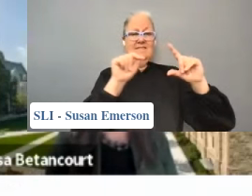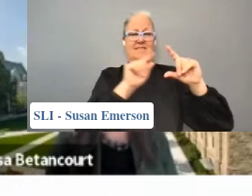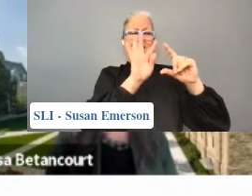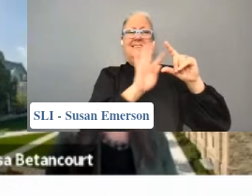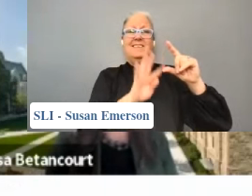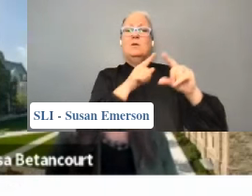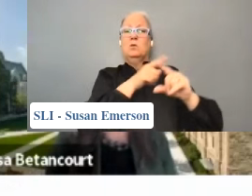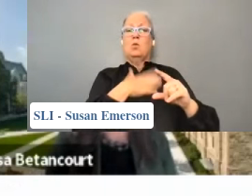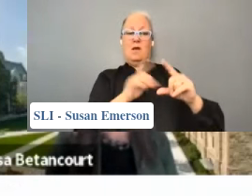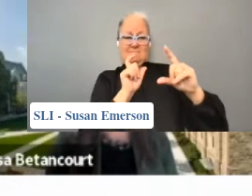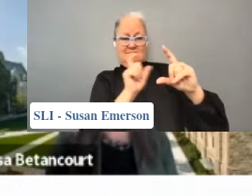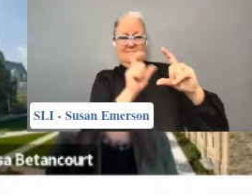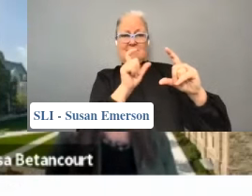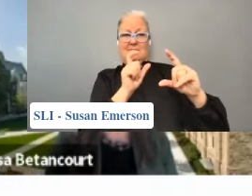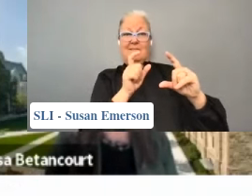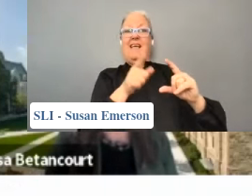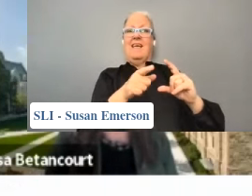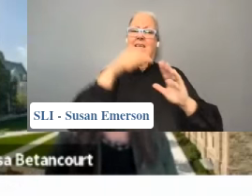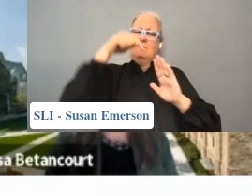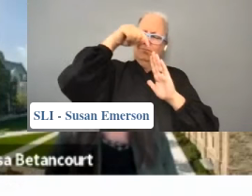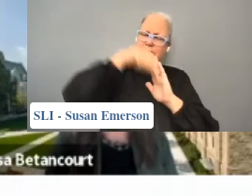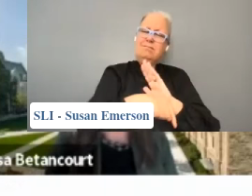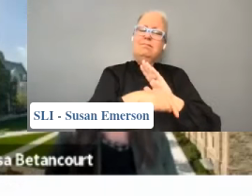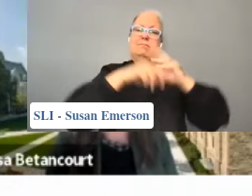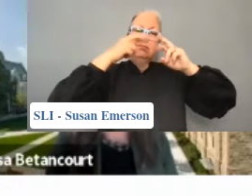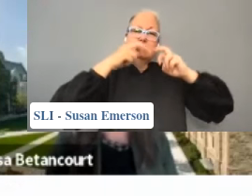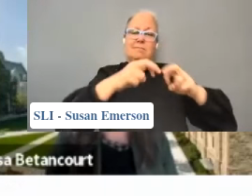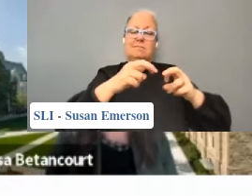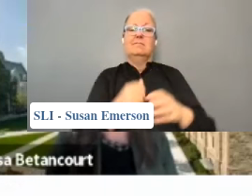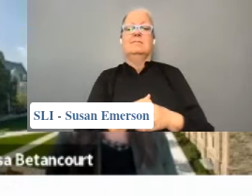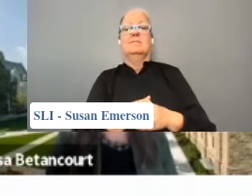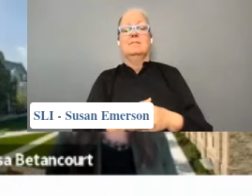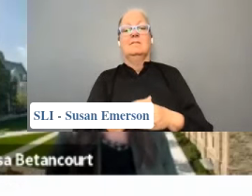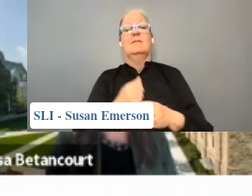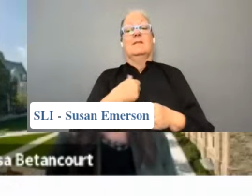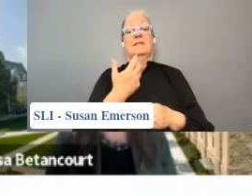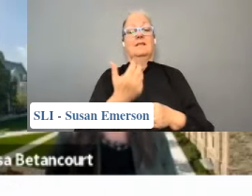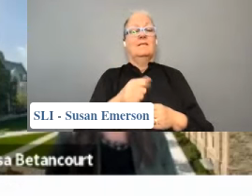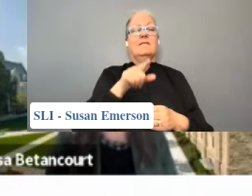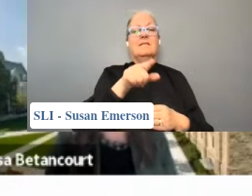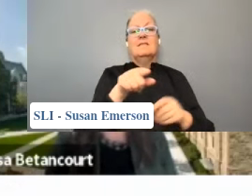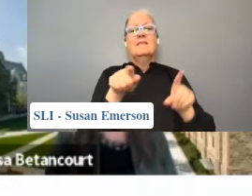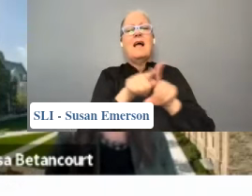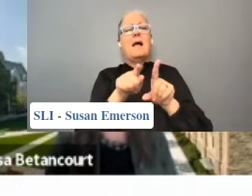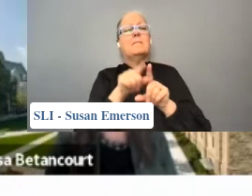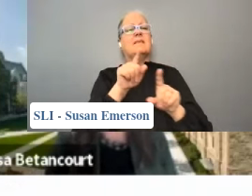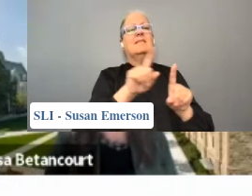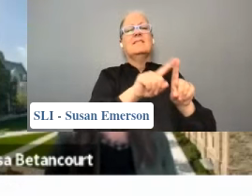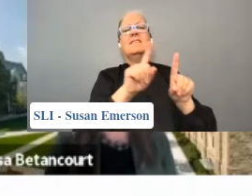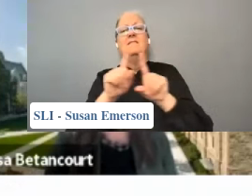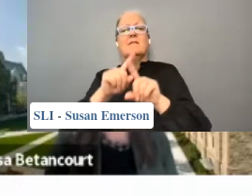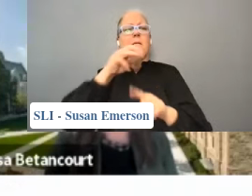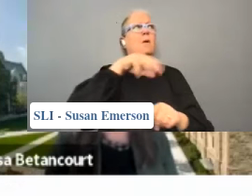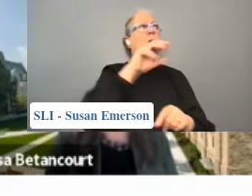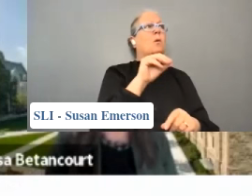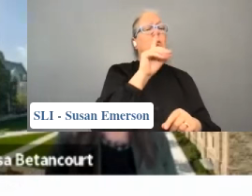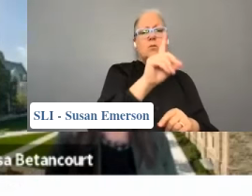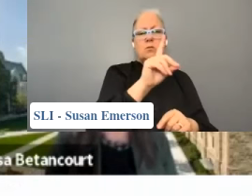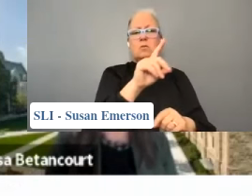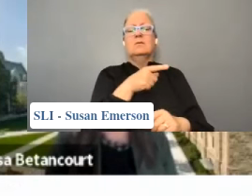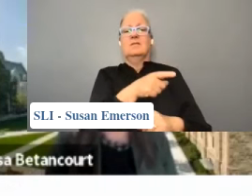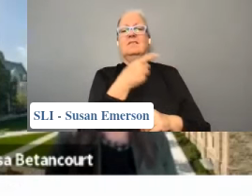interested to see the full study. But we saw that pre to post intervention with 12 home visiting modules done by a non-specialist received